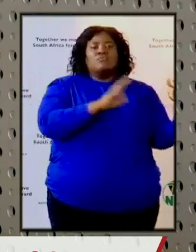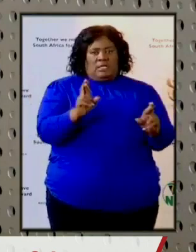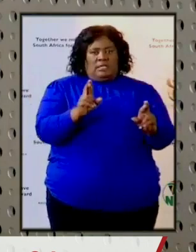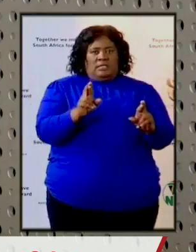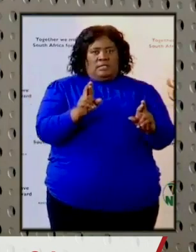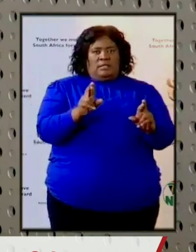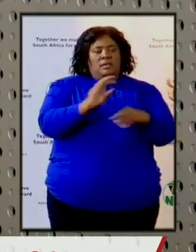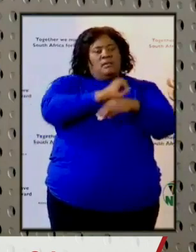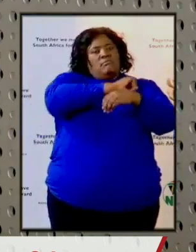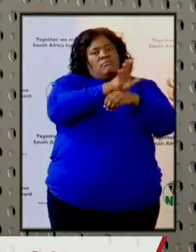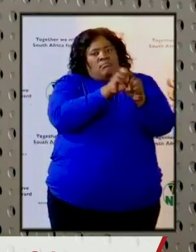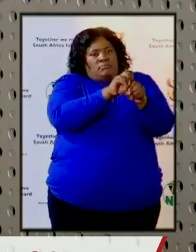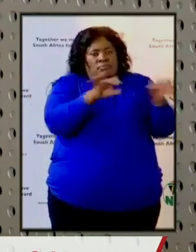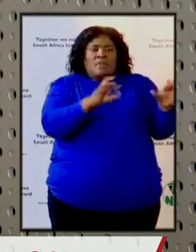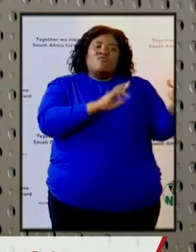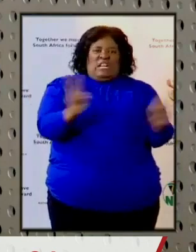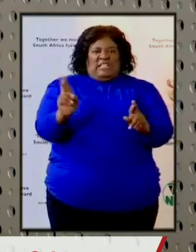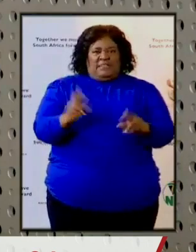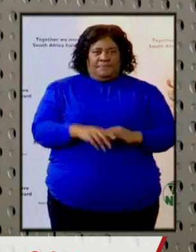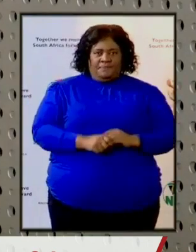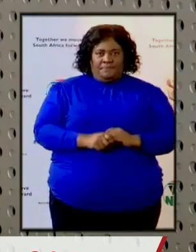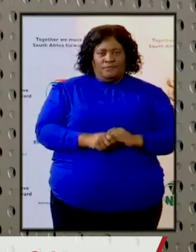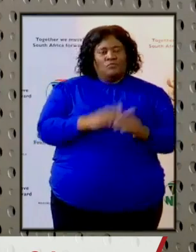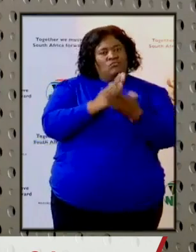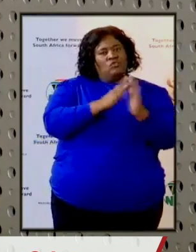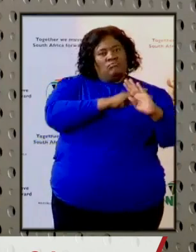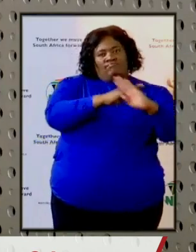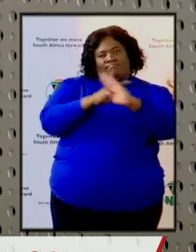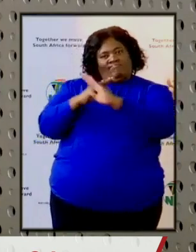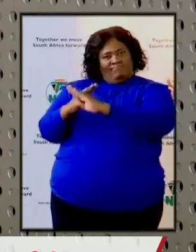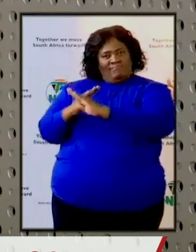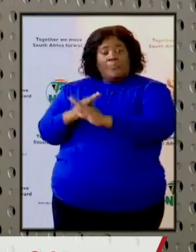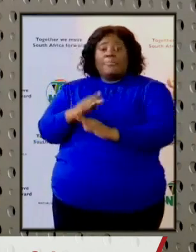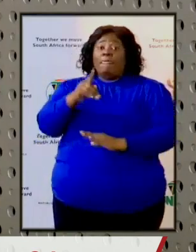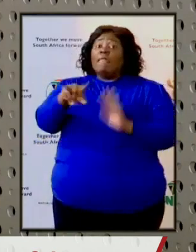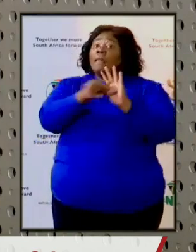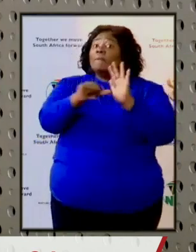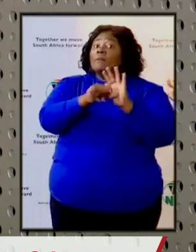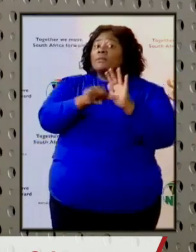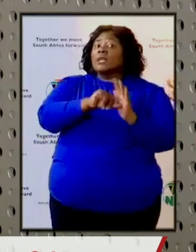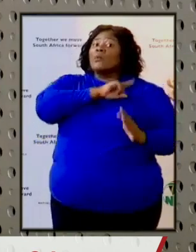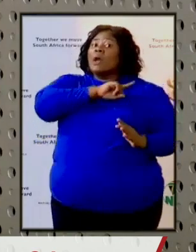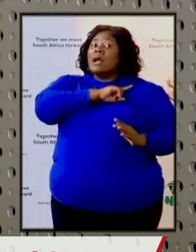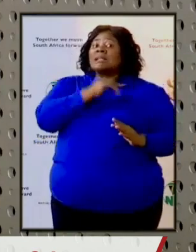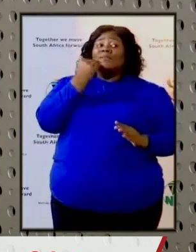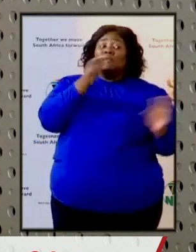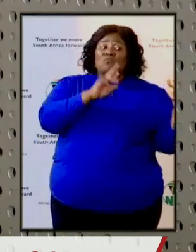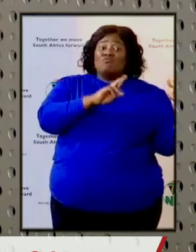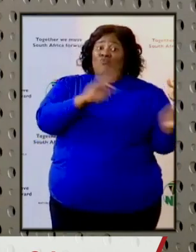COVID-19 ready. And it's important because if you are not COVID-19 ready